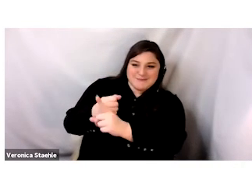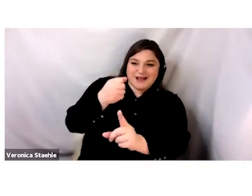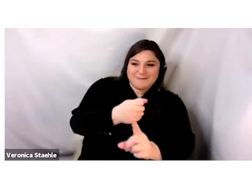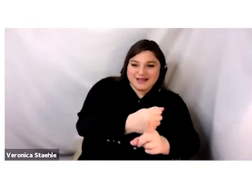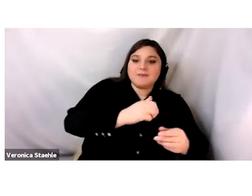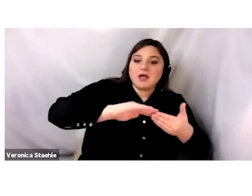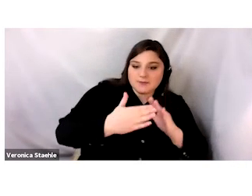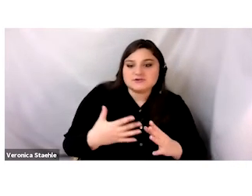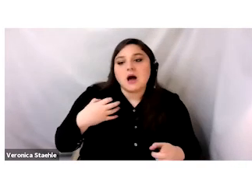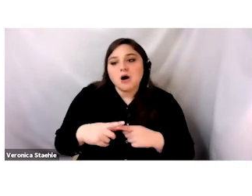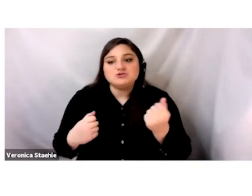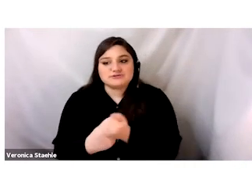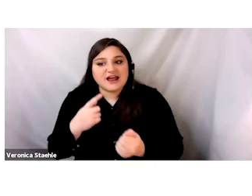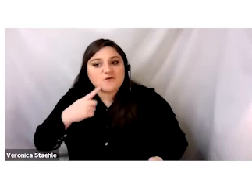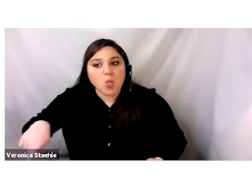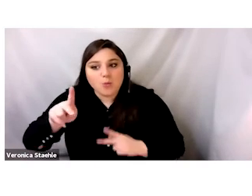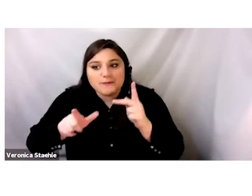those who cannot.